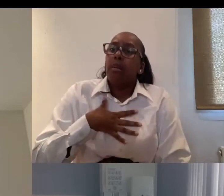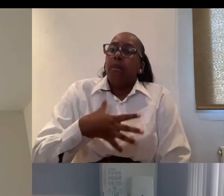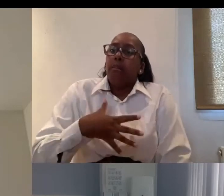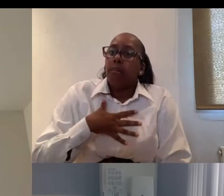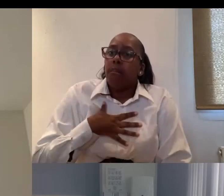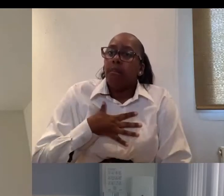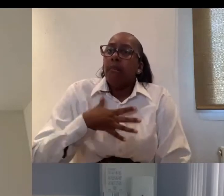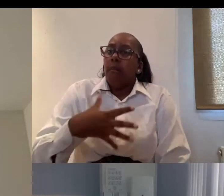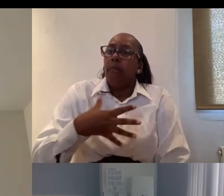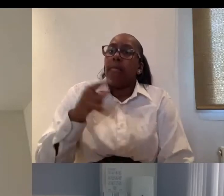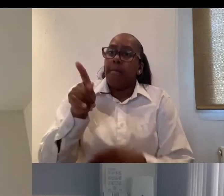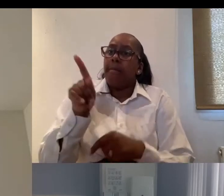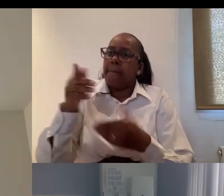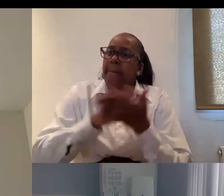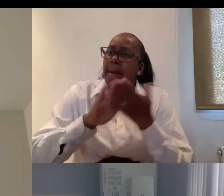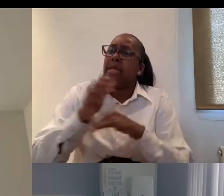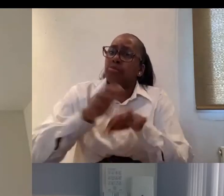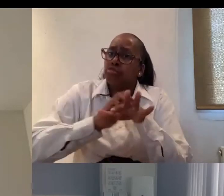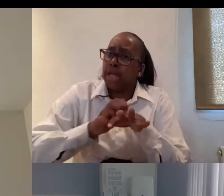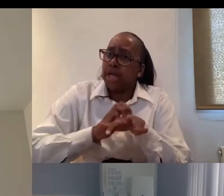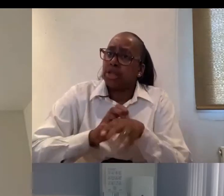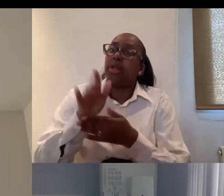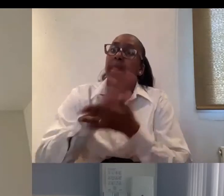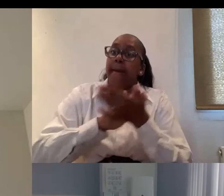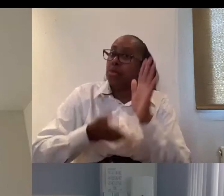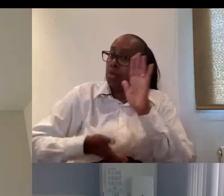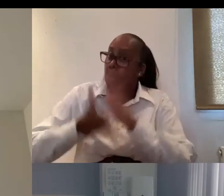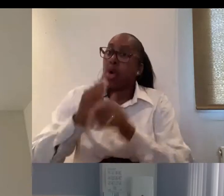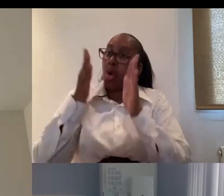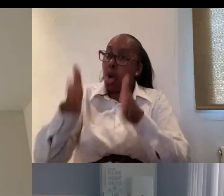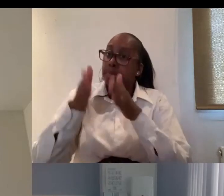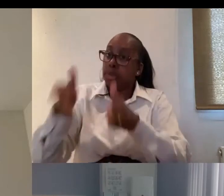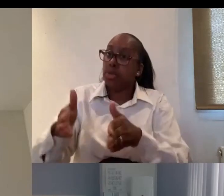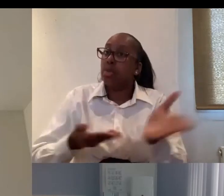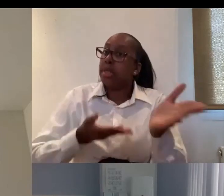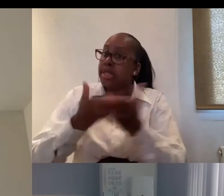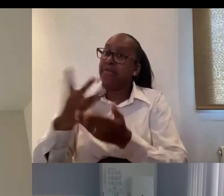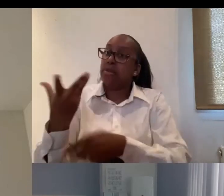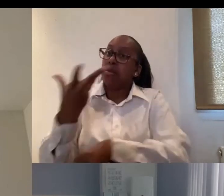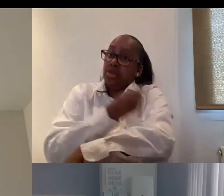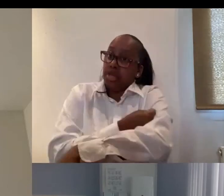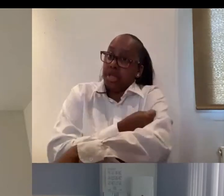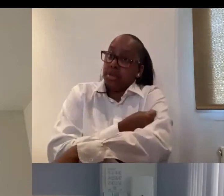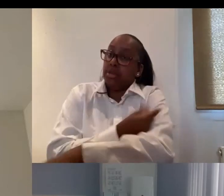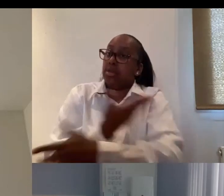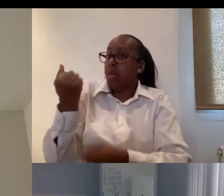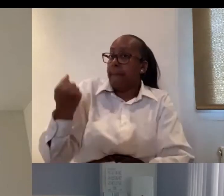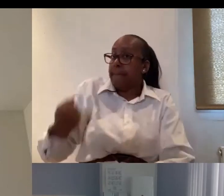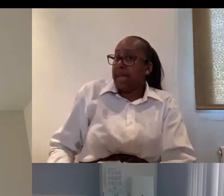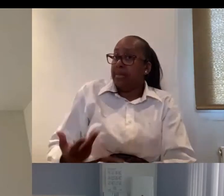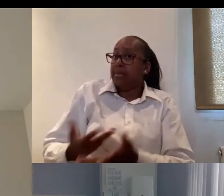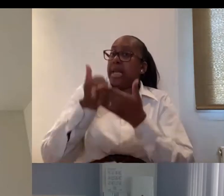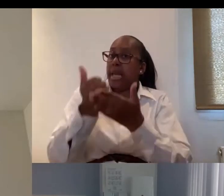breathing. If that has happened to you, you'll almost certainly have been to hospital and been given an adrenaline injector pen. Now,